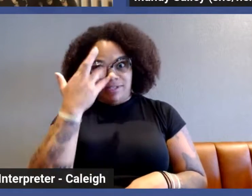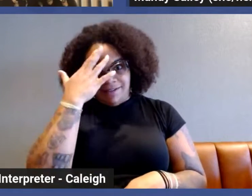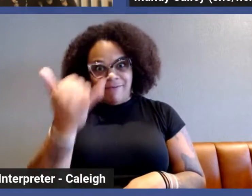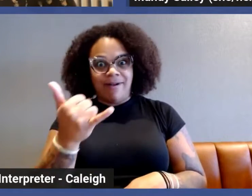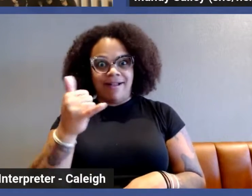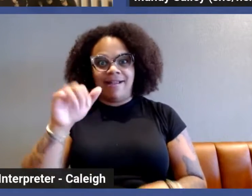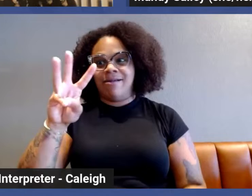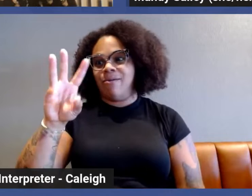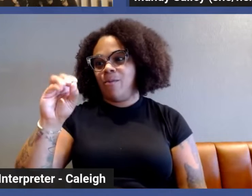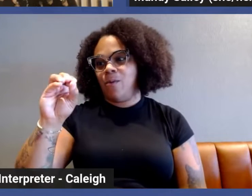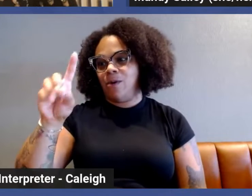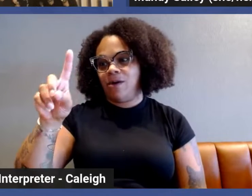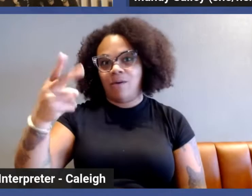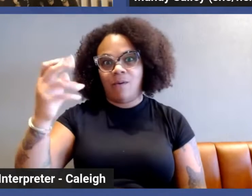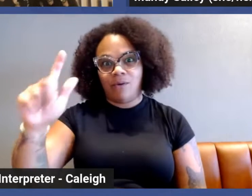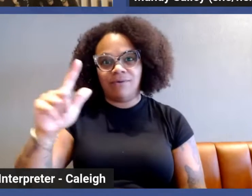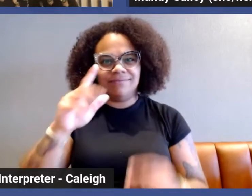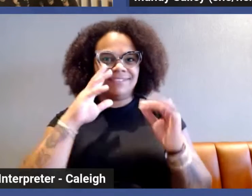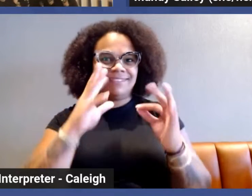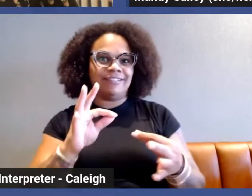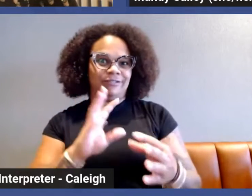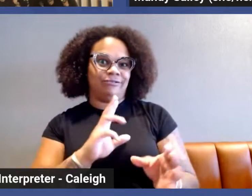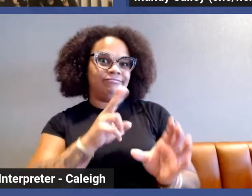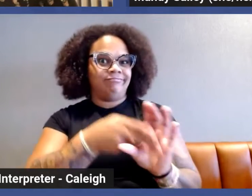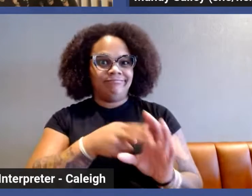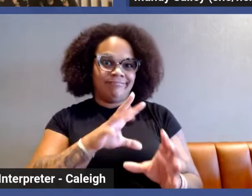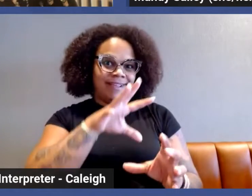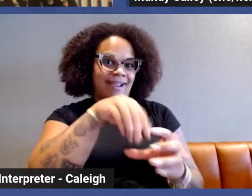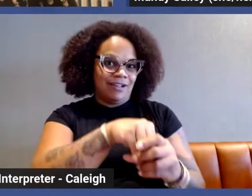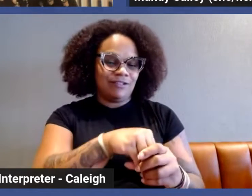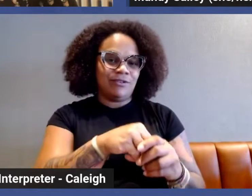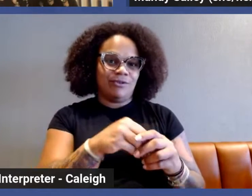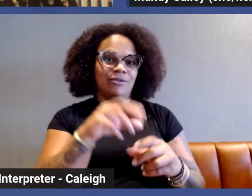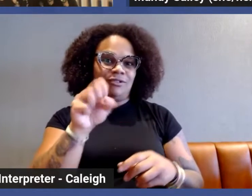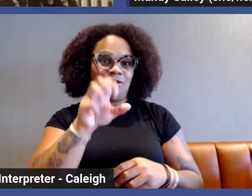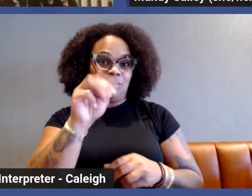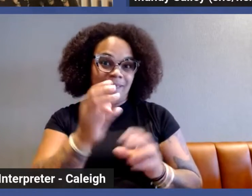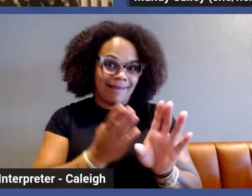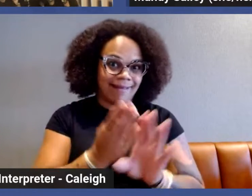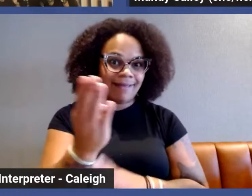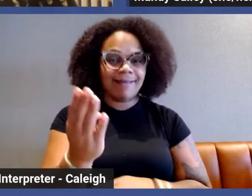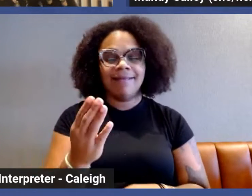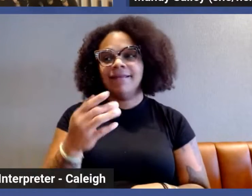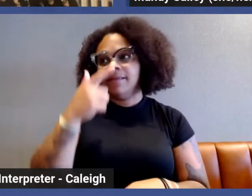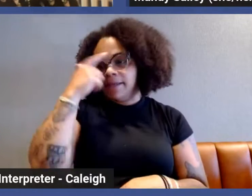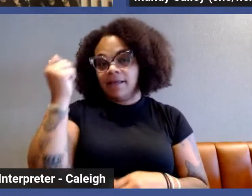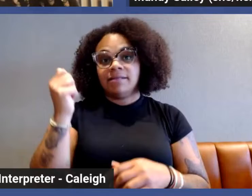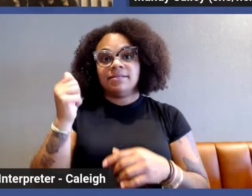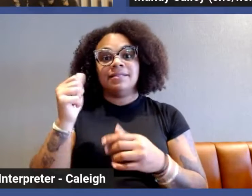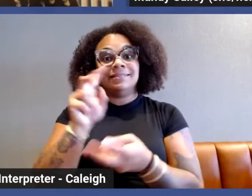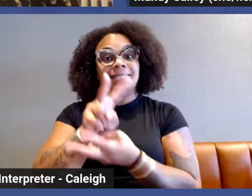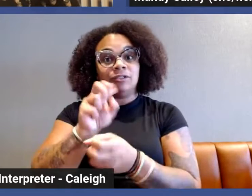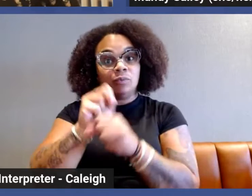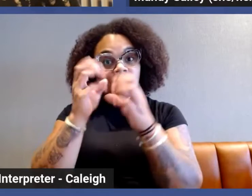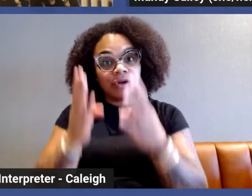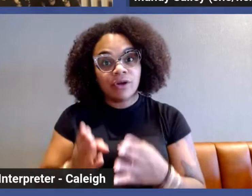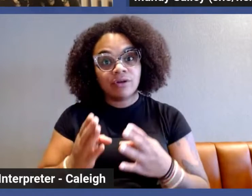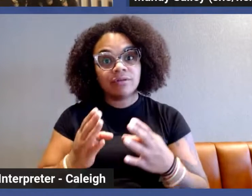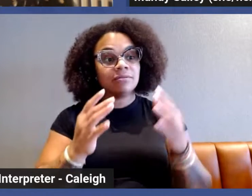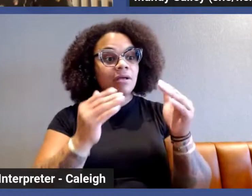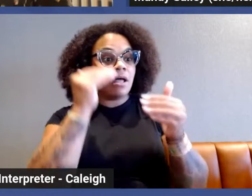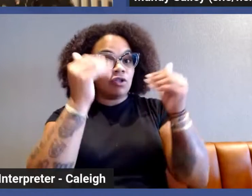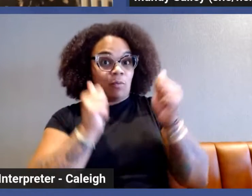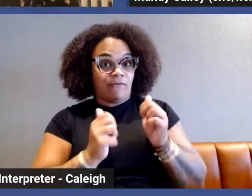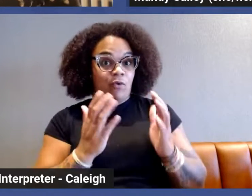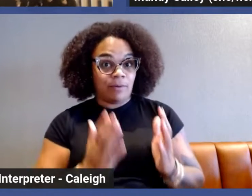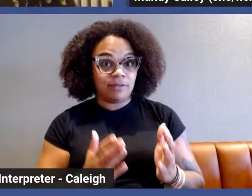media waters with our advocacy is because one of the ways that sex workers, adult performers, are able to